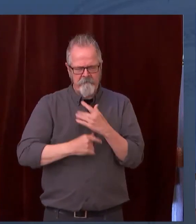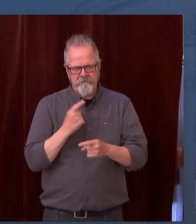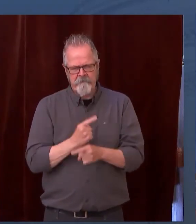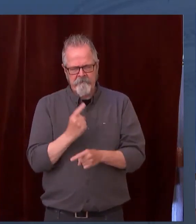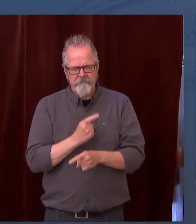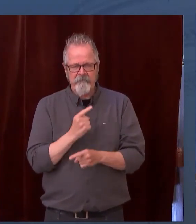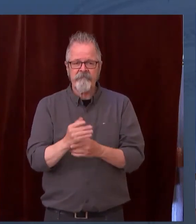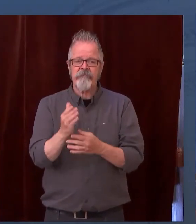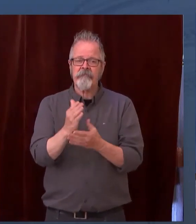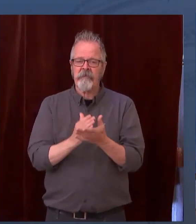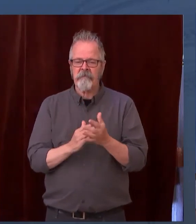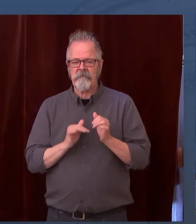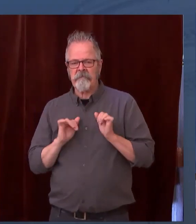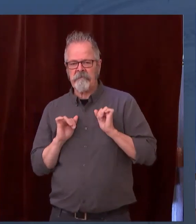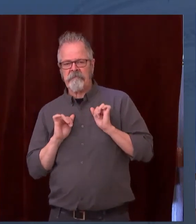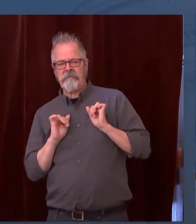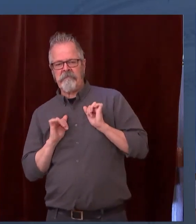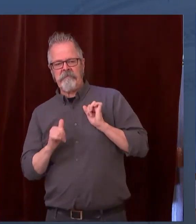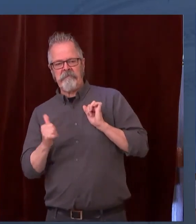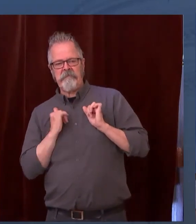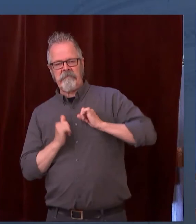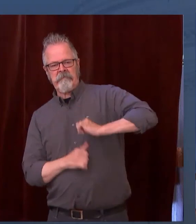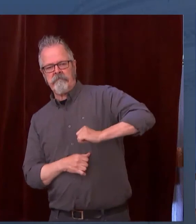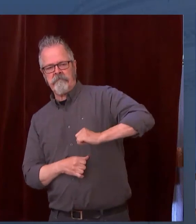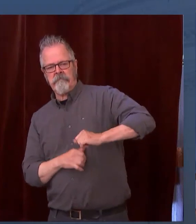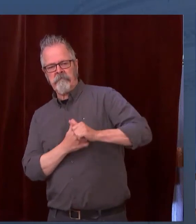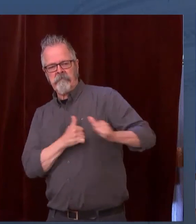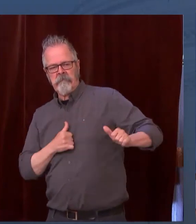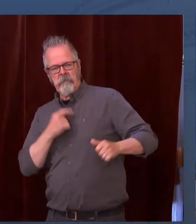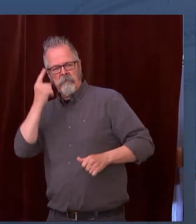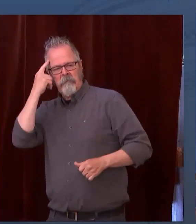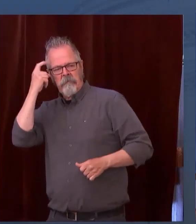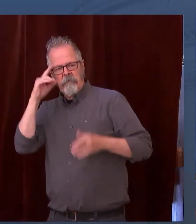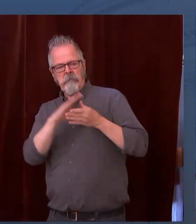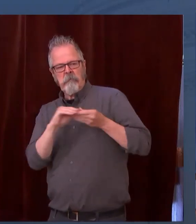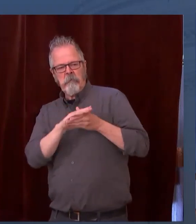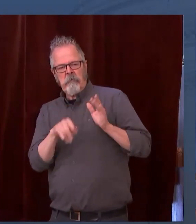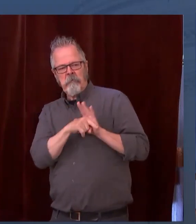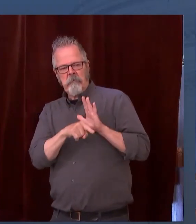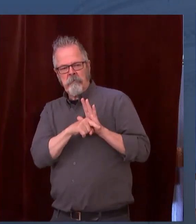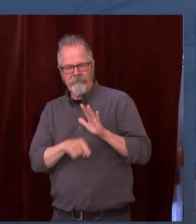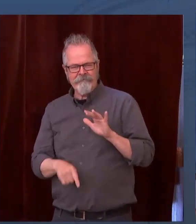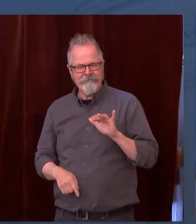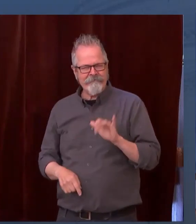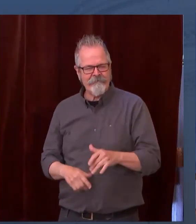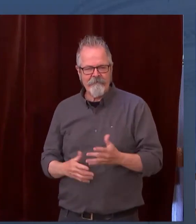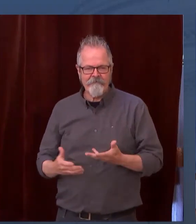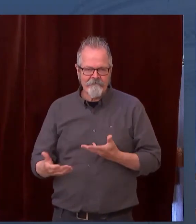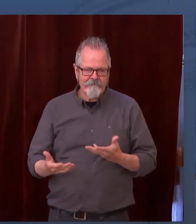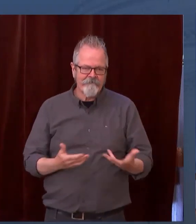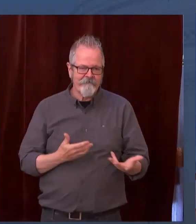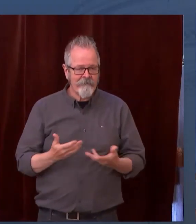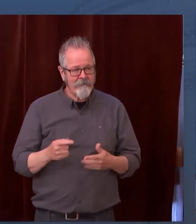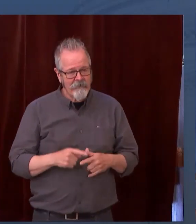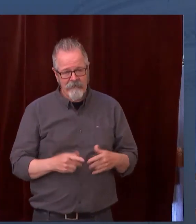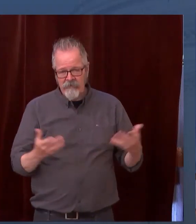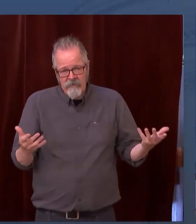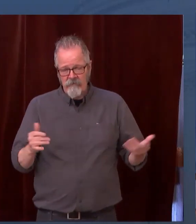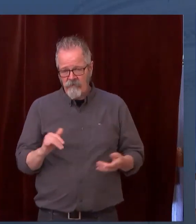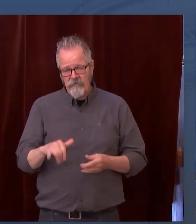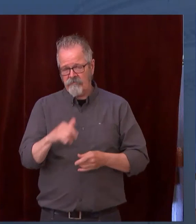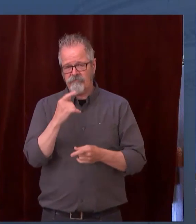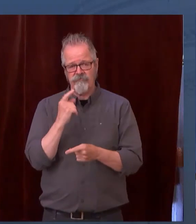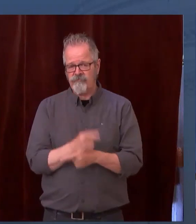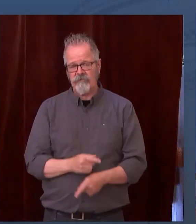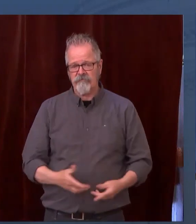for debate about this. And by the way, the reason I think that we are being so successful as we are in